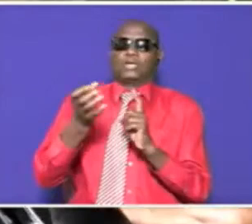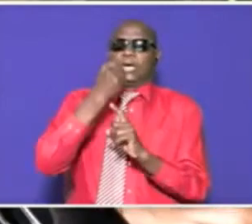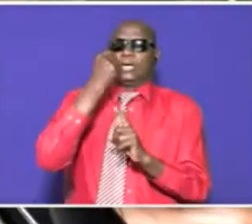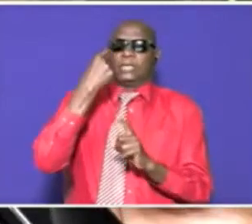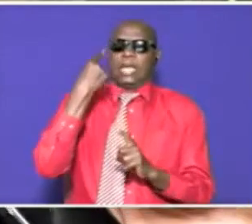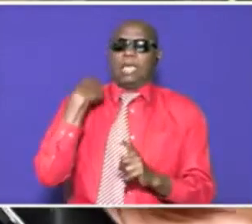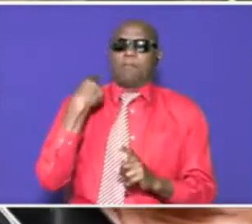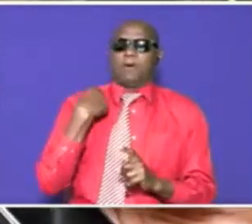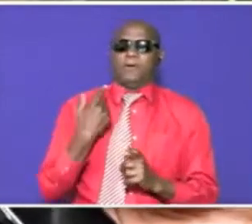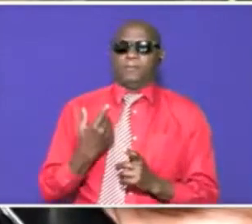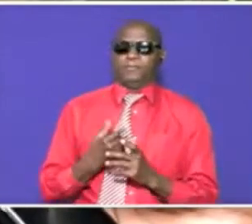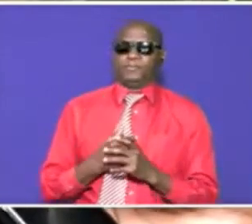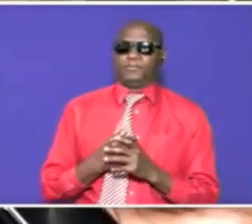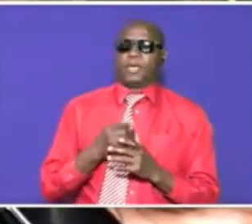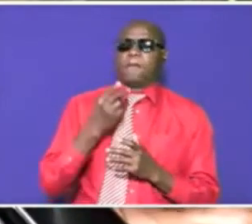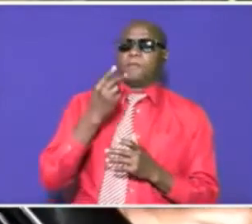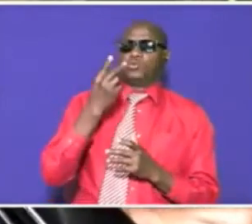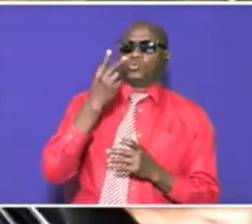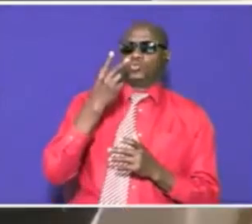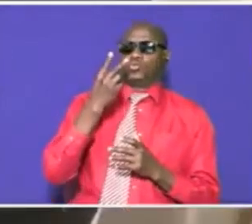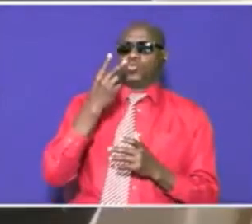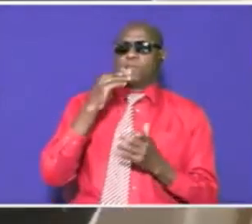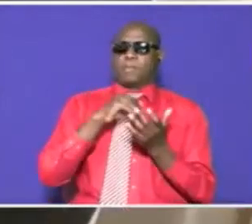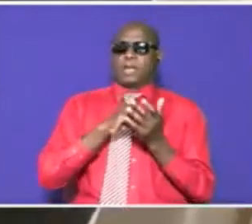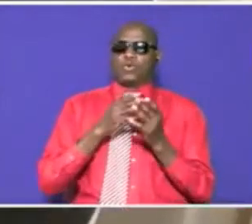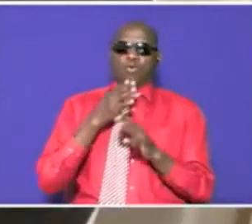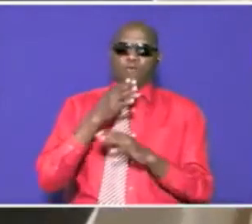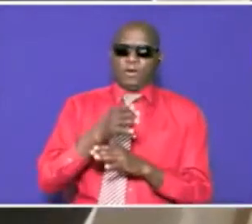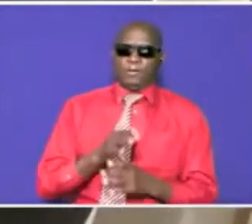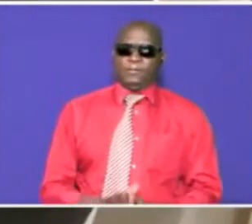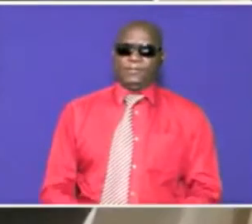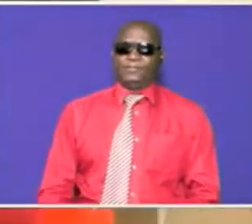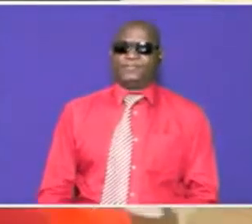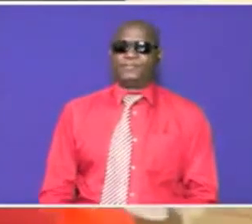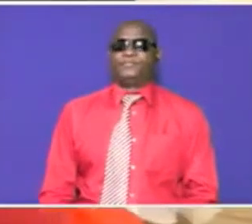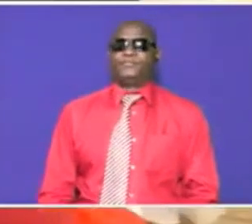nambari milioni mbili na kupita juu. Alice Diana, Hope TV News Watch.